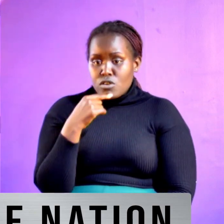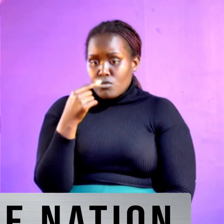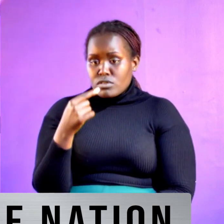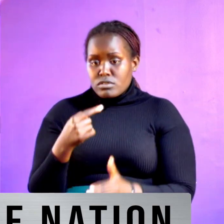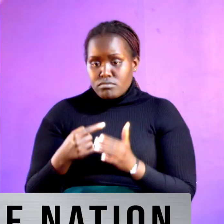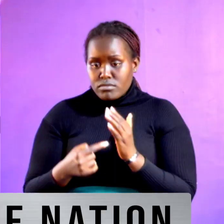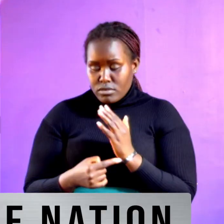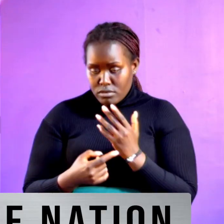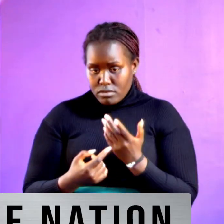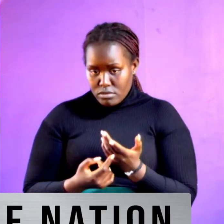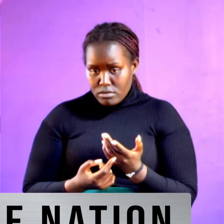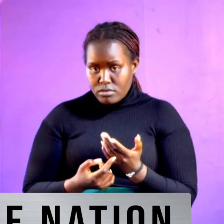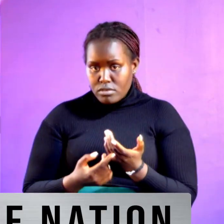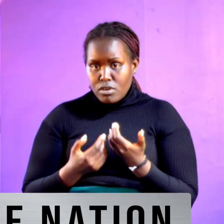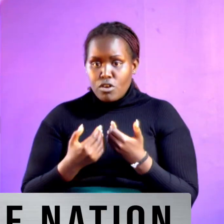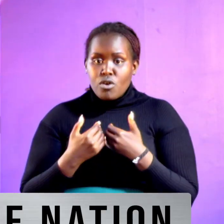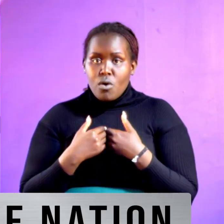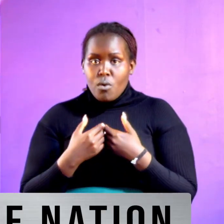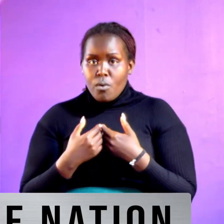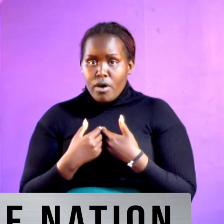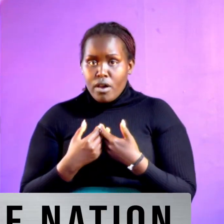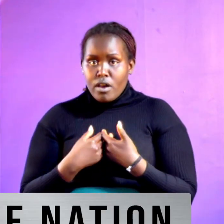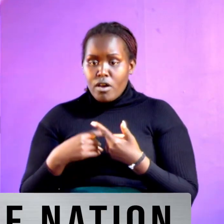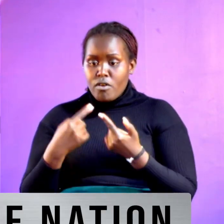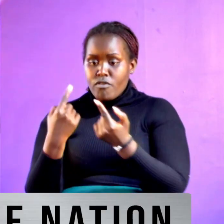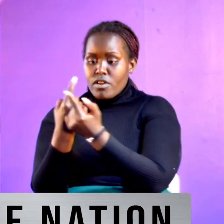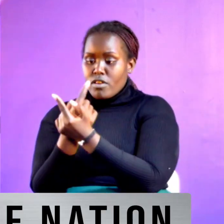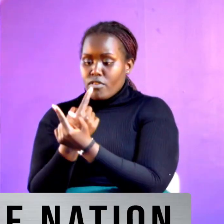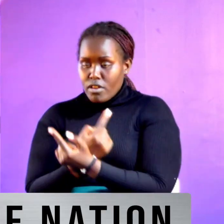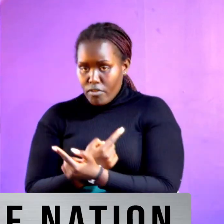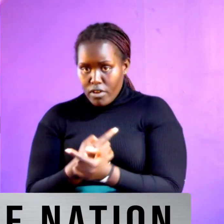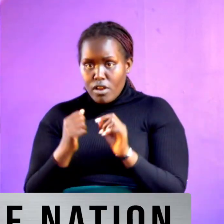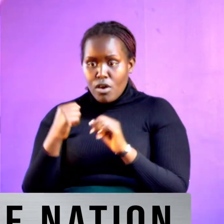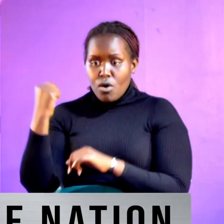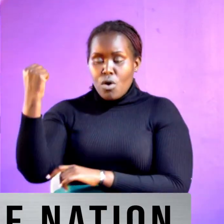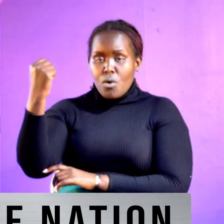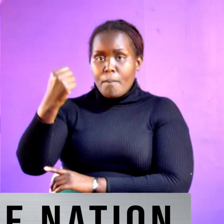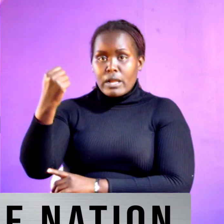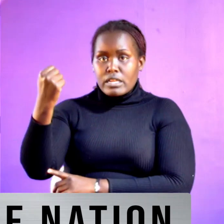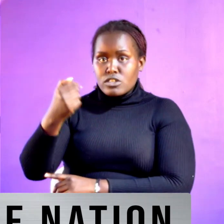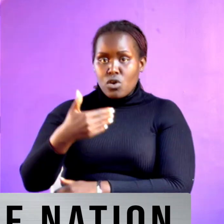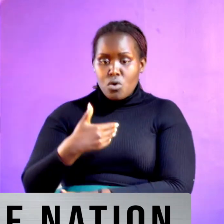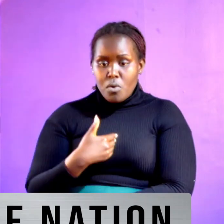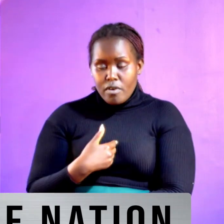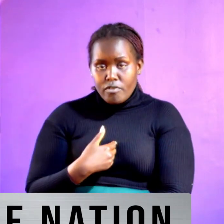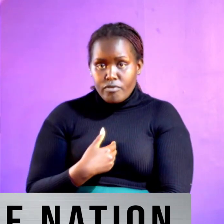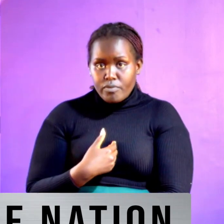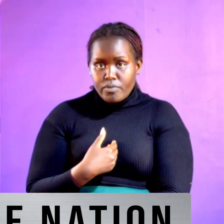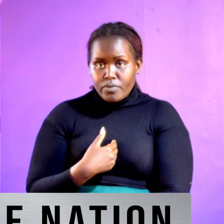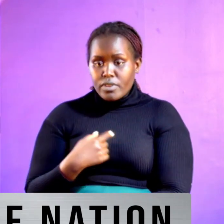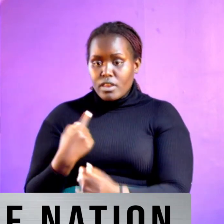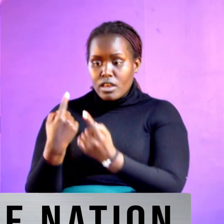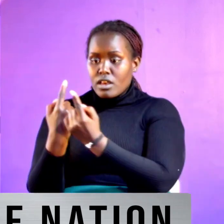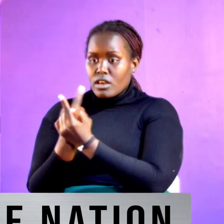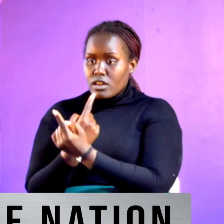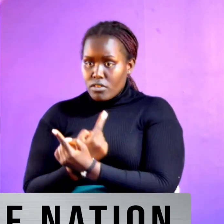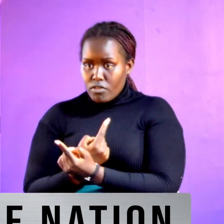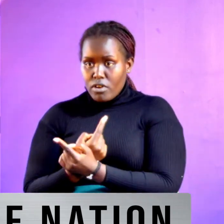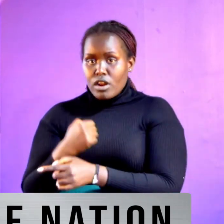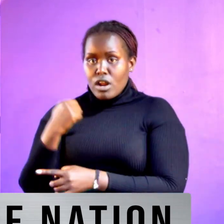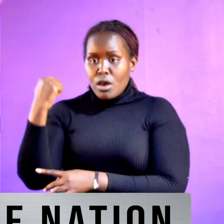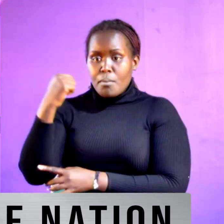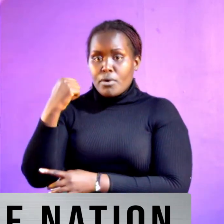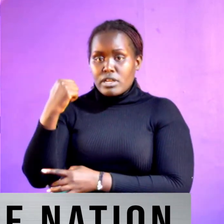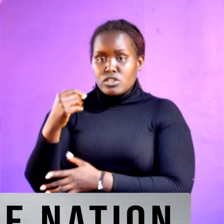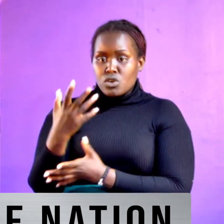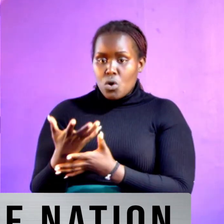that we have different political, we have the different political takes. Yeah.